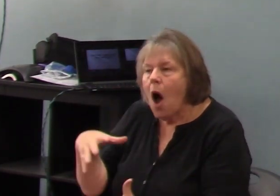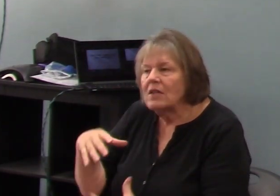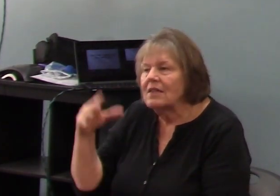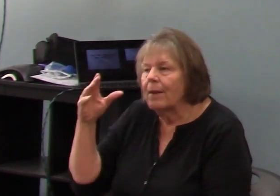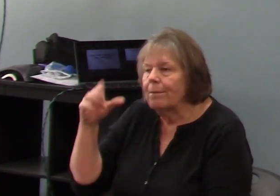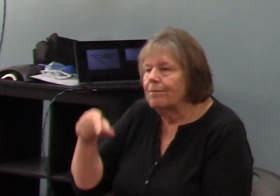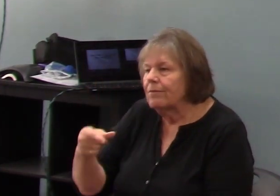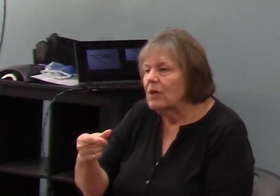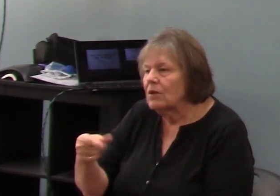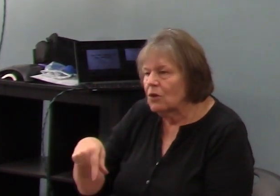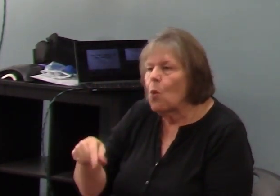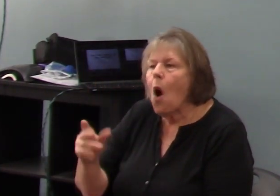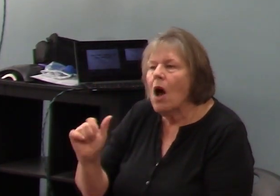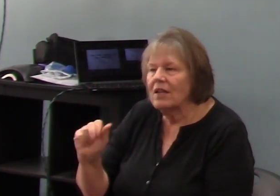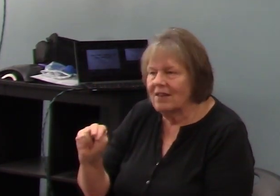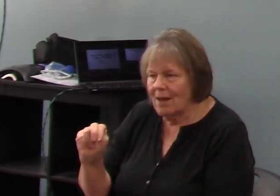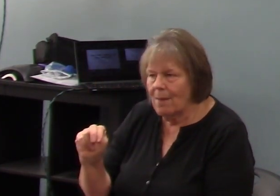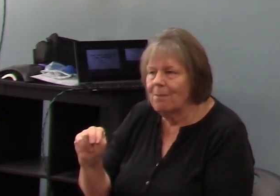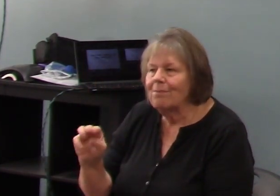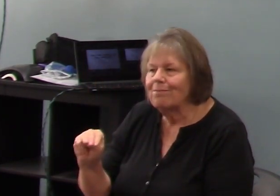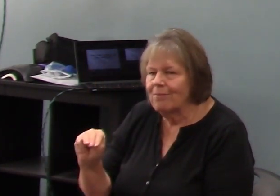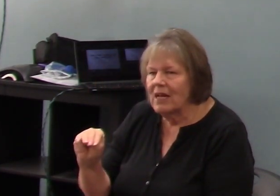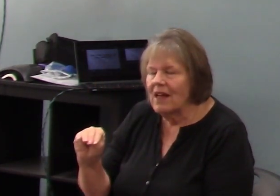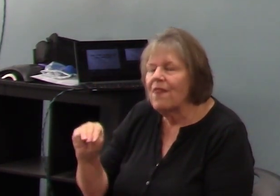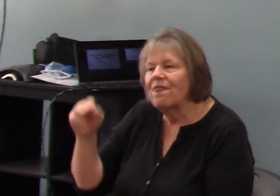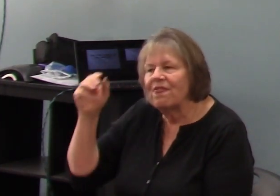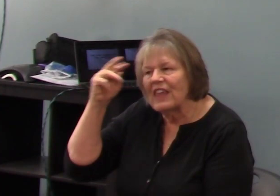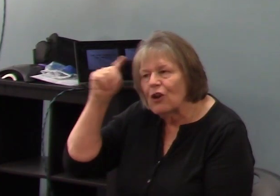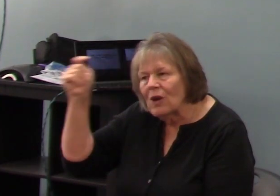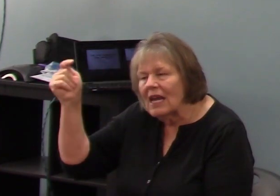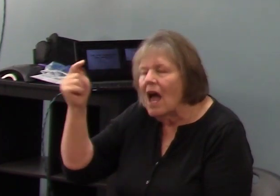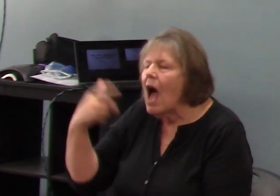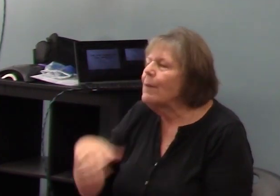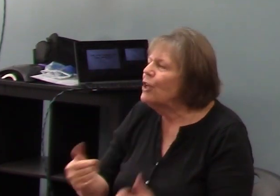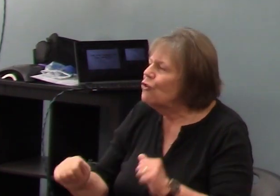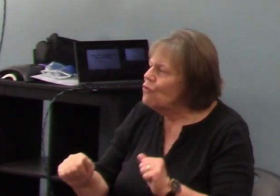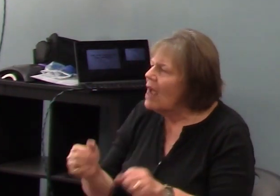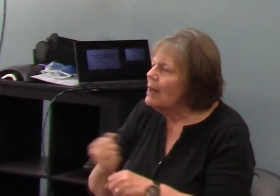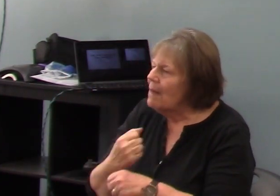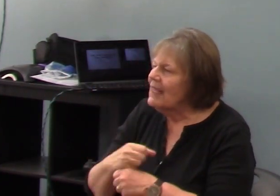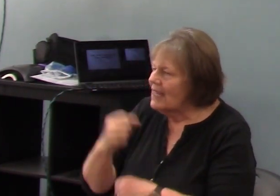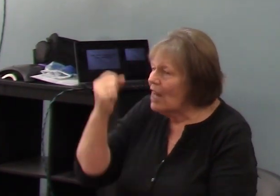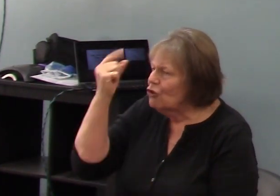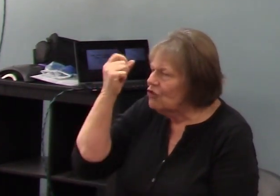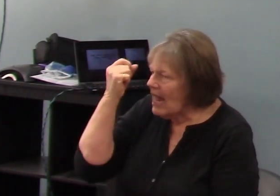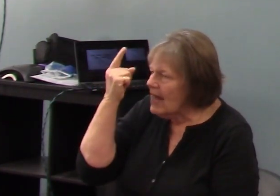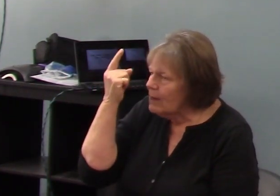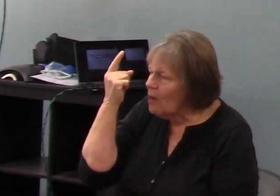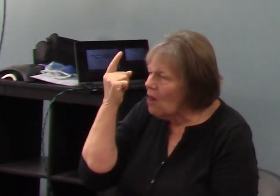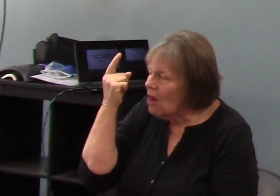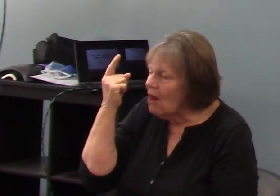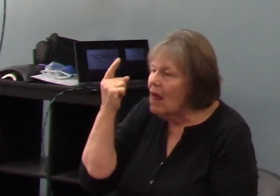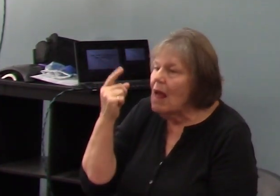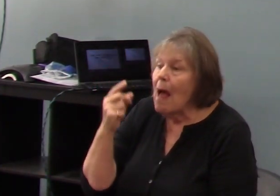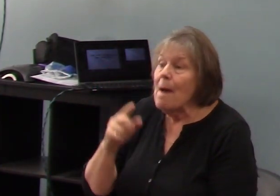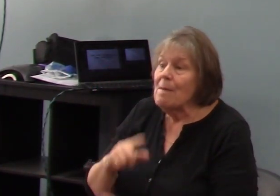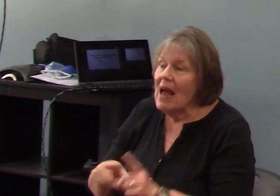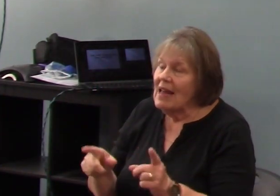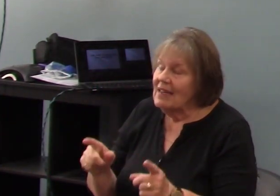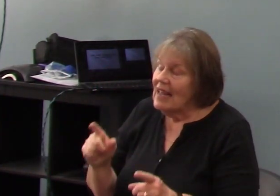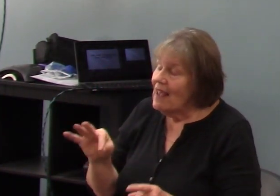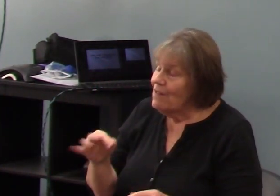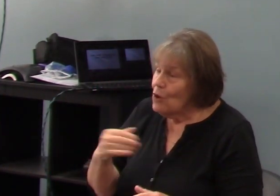to try to make this accessible to the layman, so that you can sort of understand what's going on. So if you do have questions this week, if I've done a bad